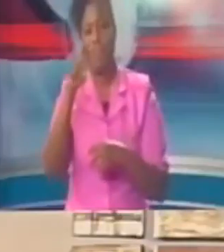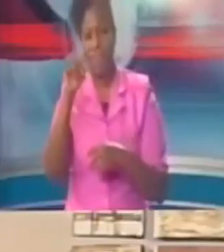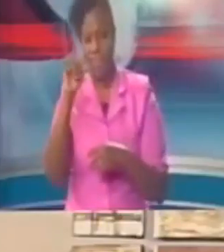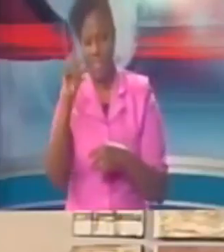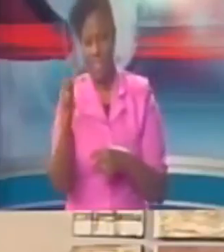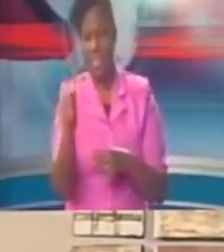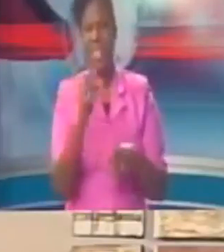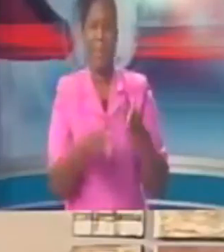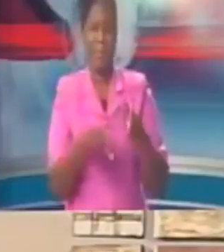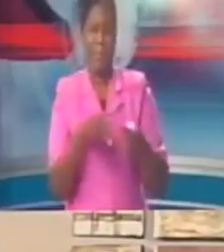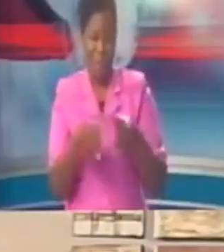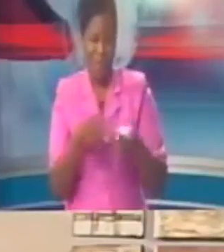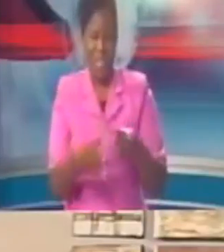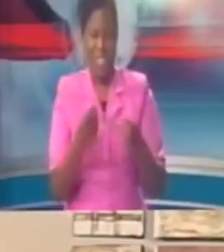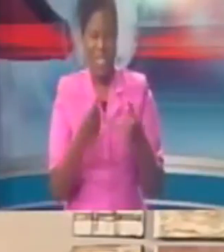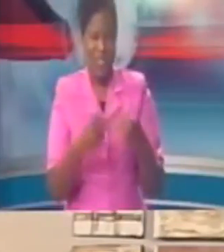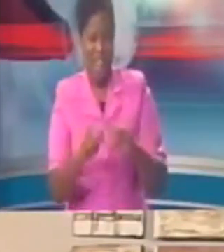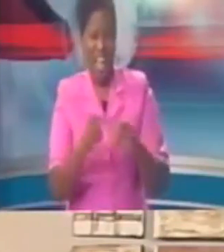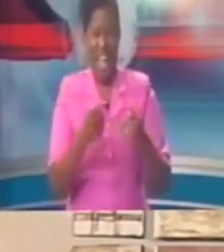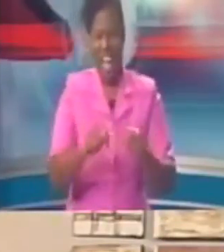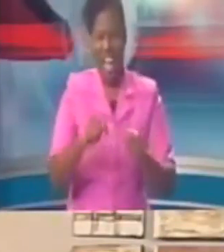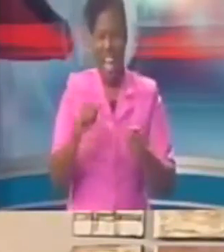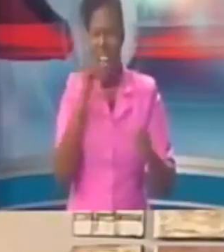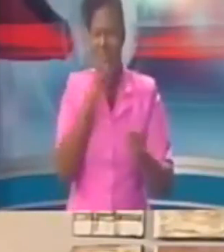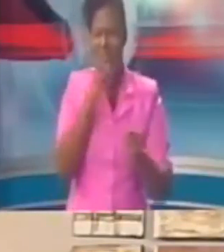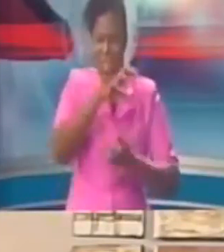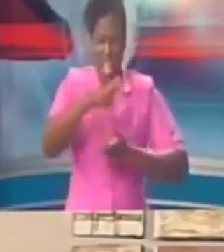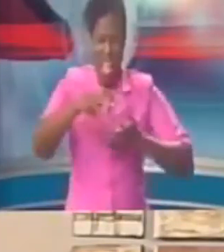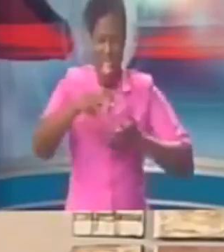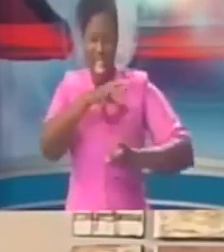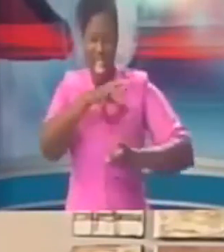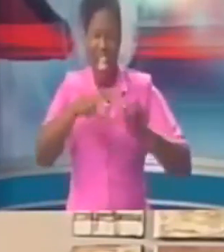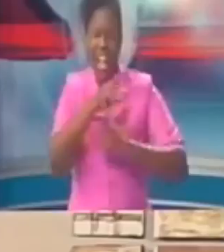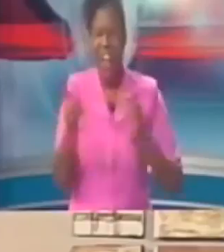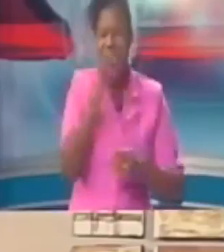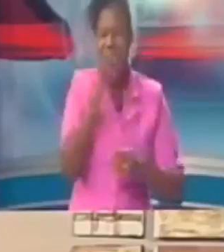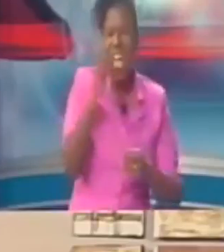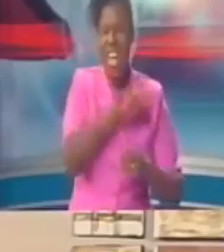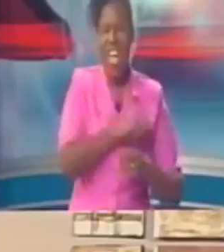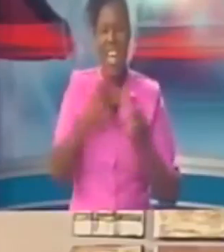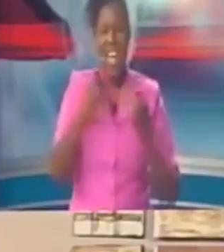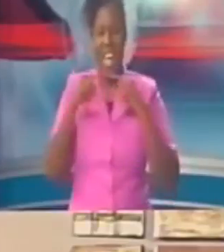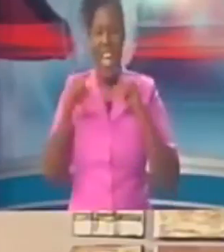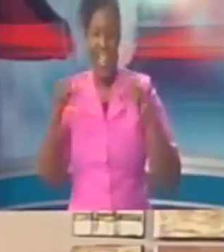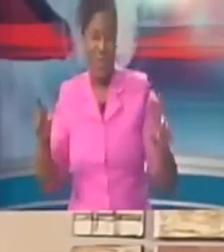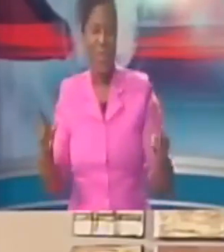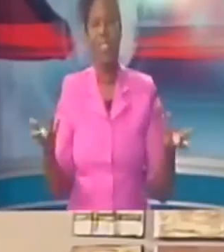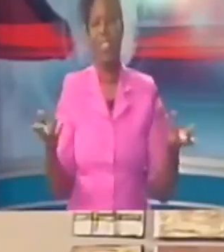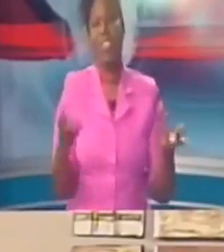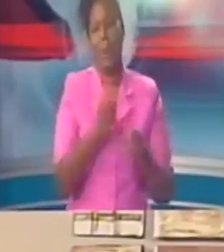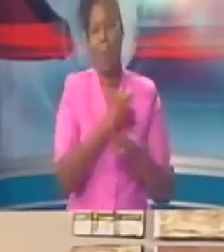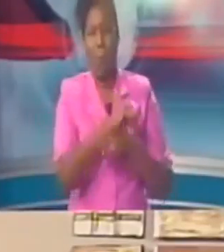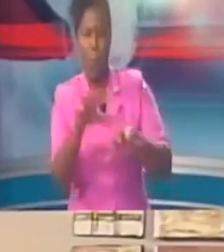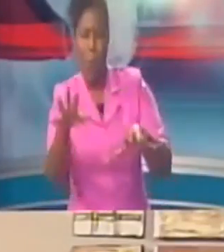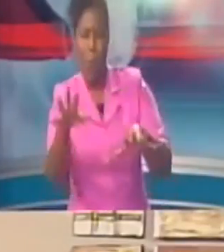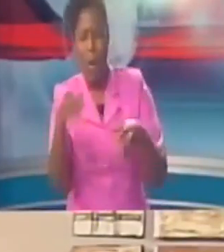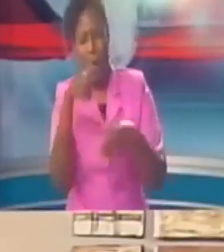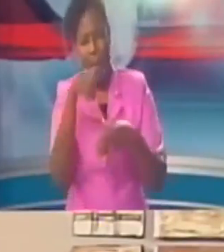at work trying to confuse the population, spread misinformation, and mischief.